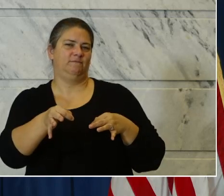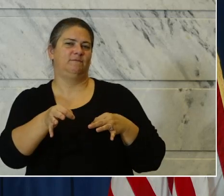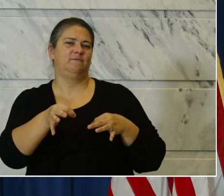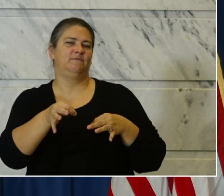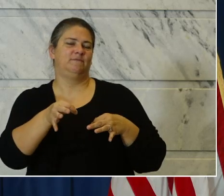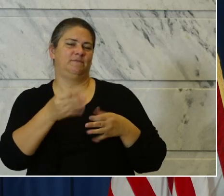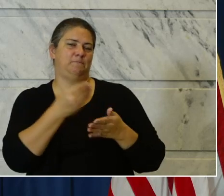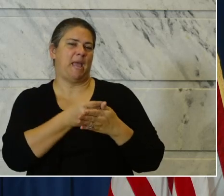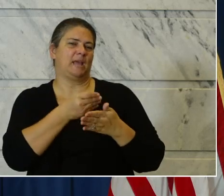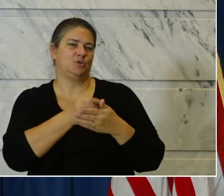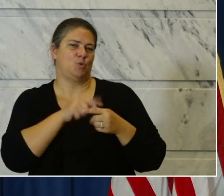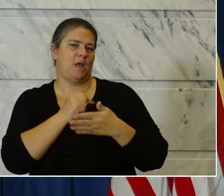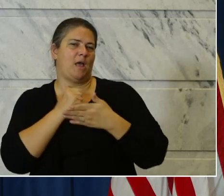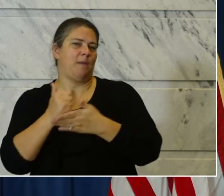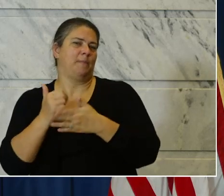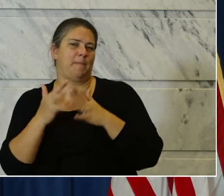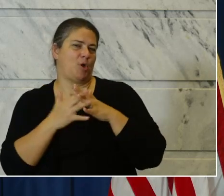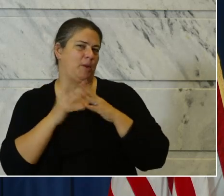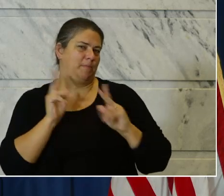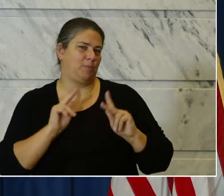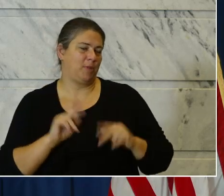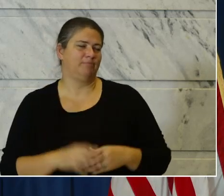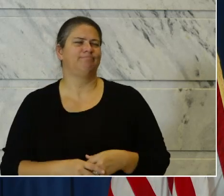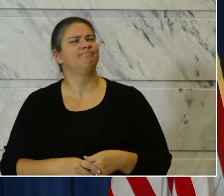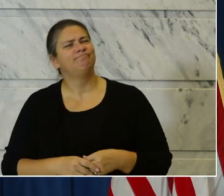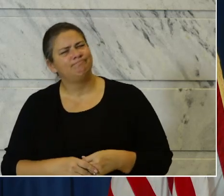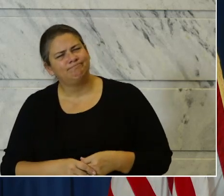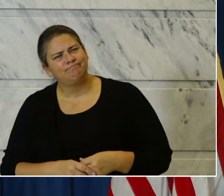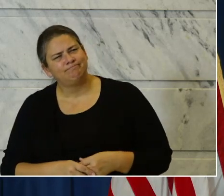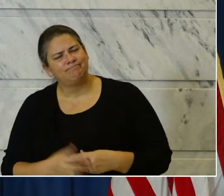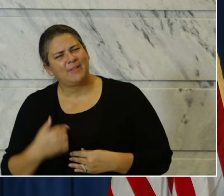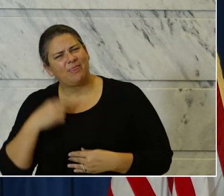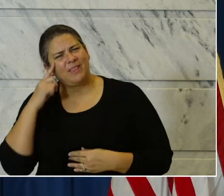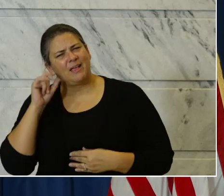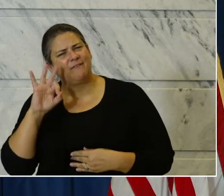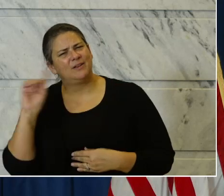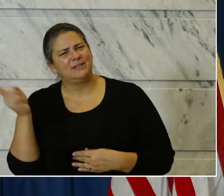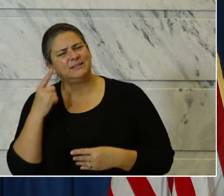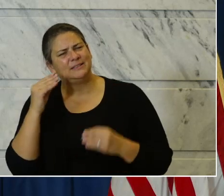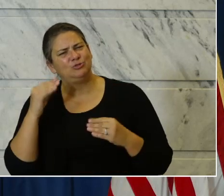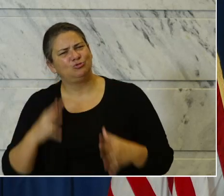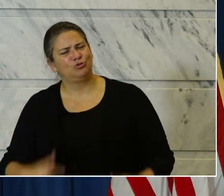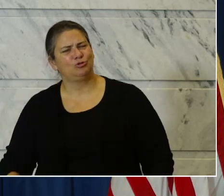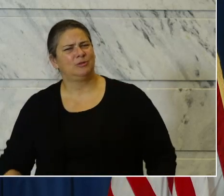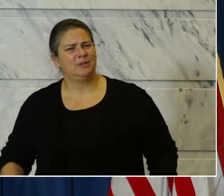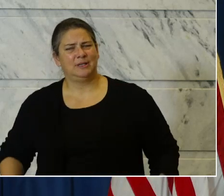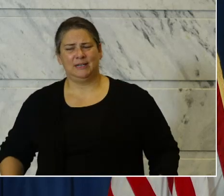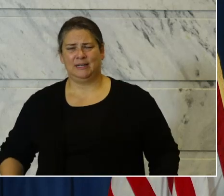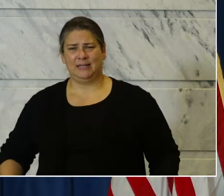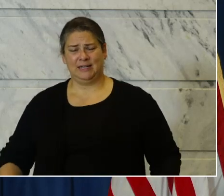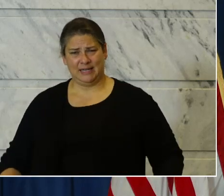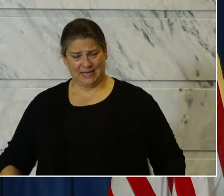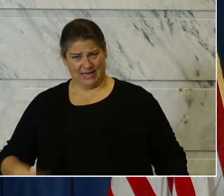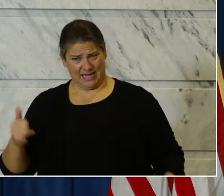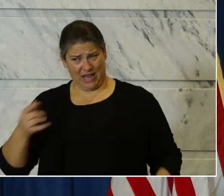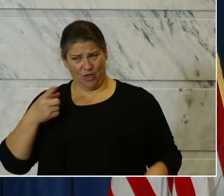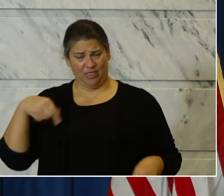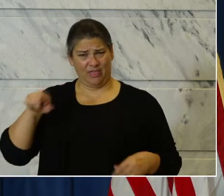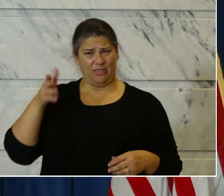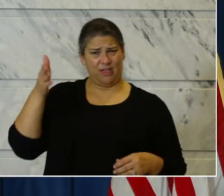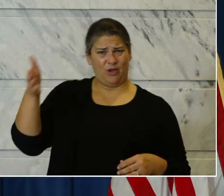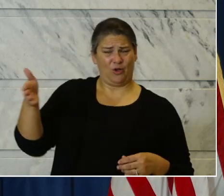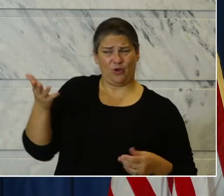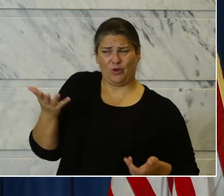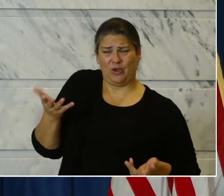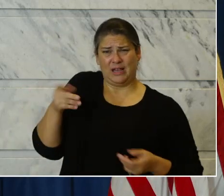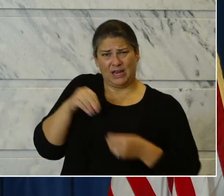Well, I just think about every school teacher that is in a building right now that deserves the extra funding